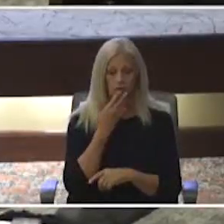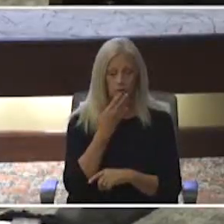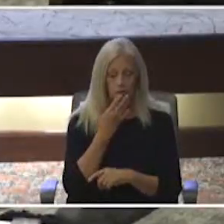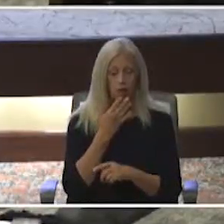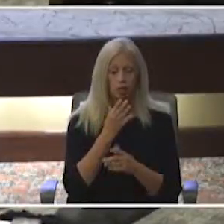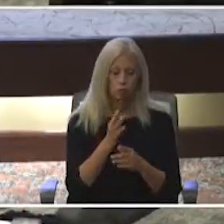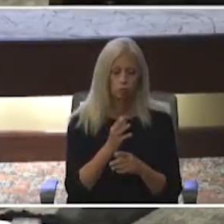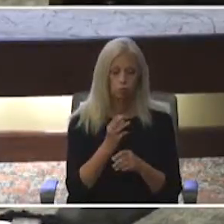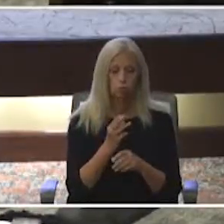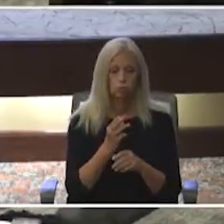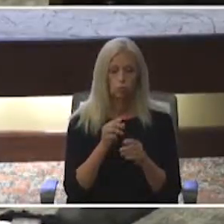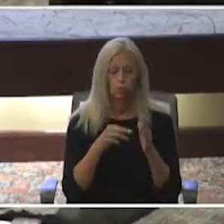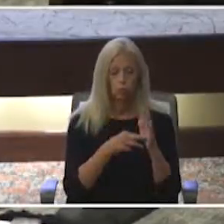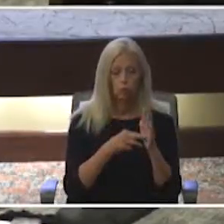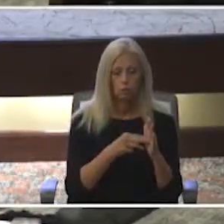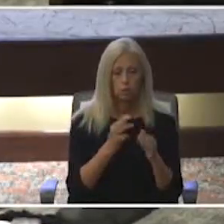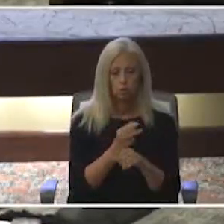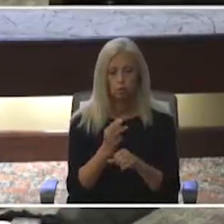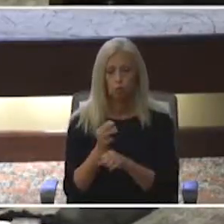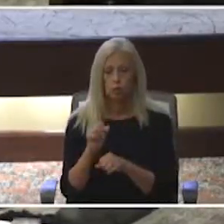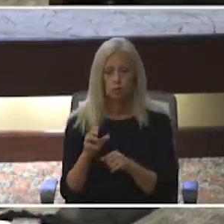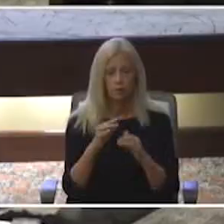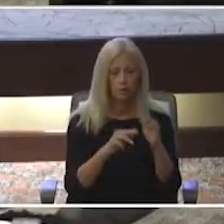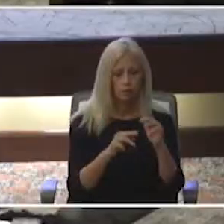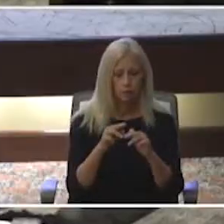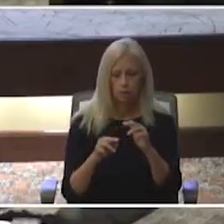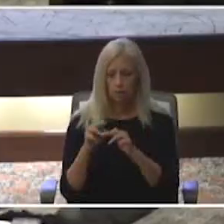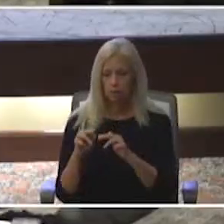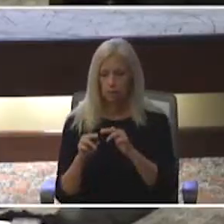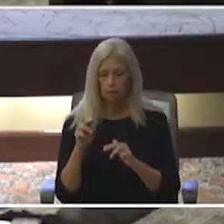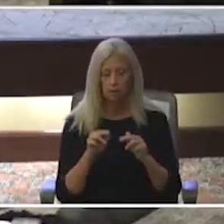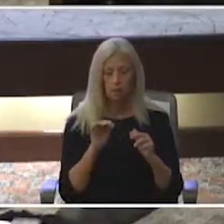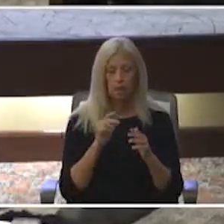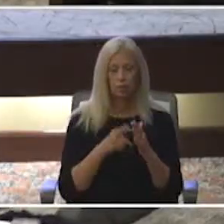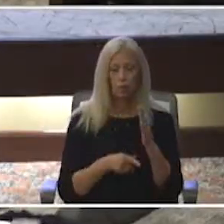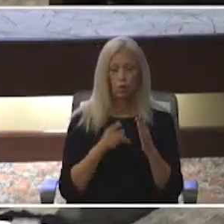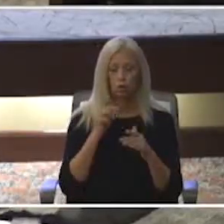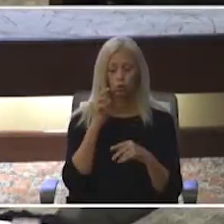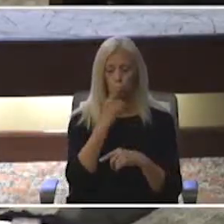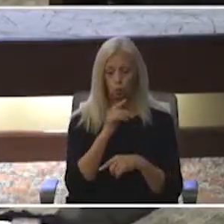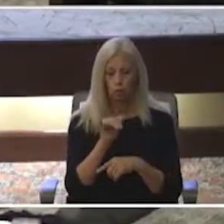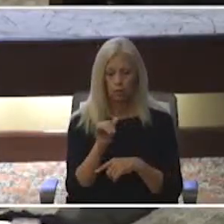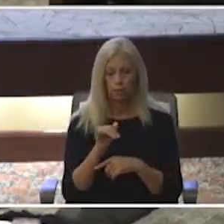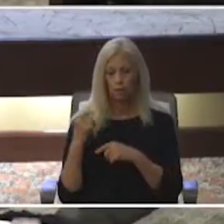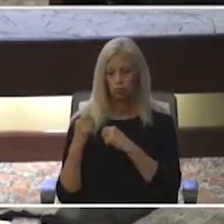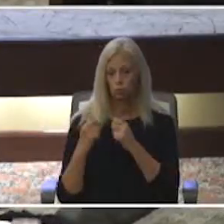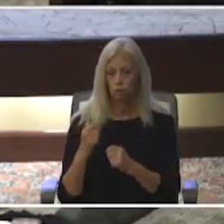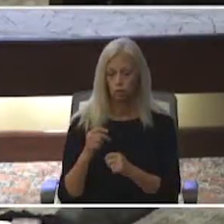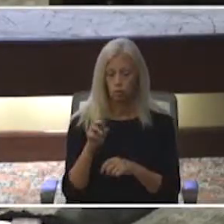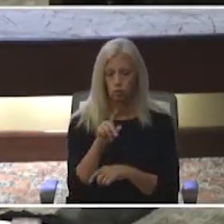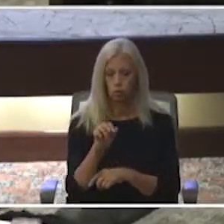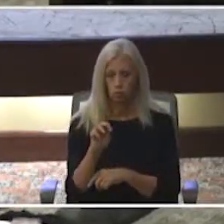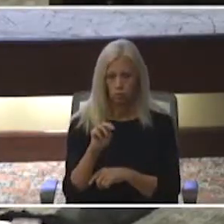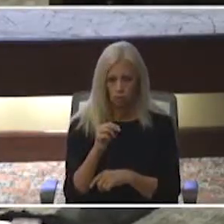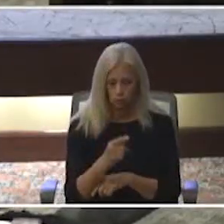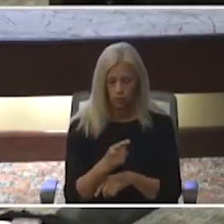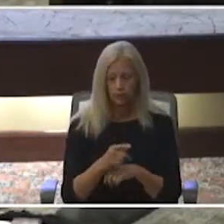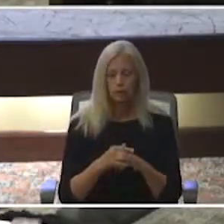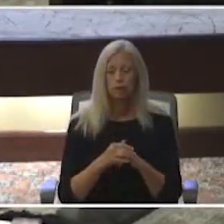uses of those buildings. That's what you're looking at under traditional zoning, or also known as Euclidean